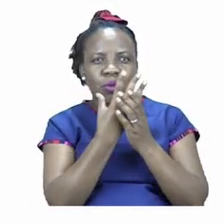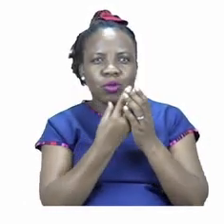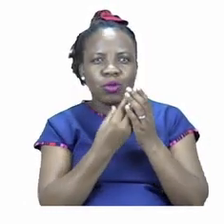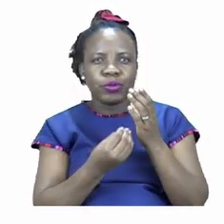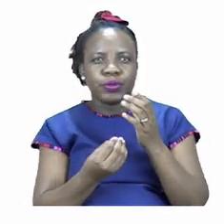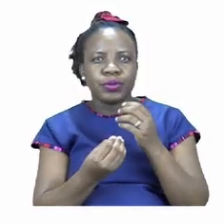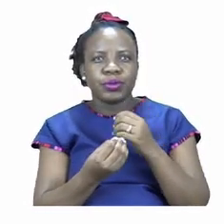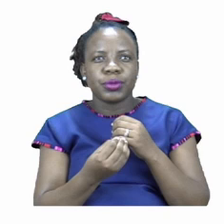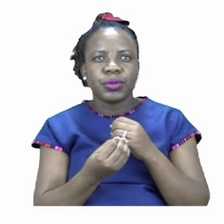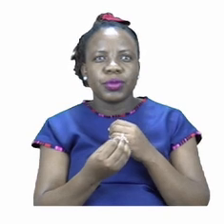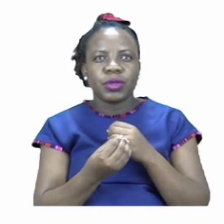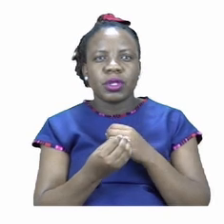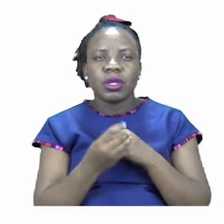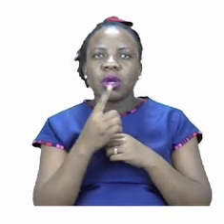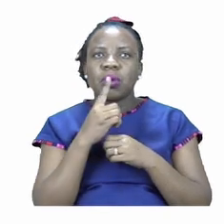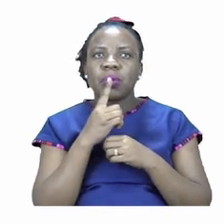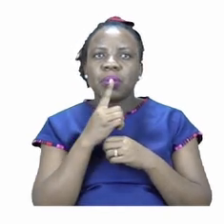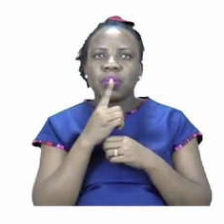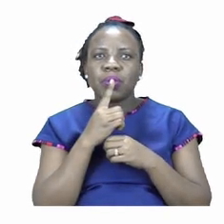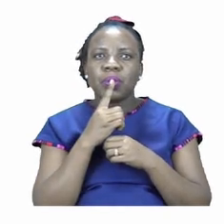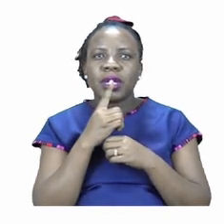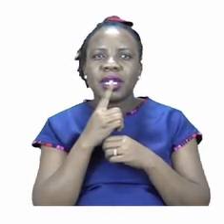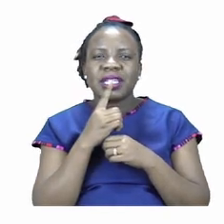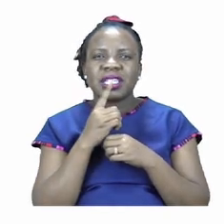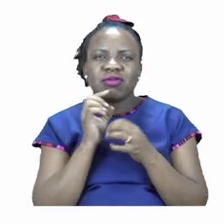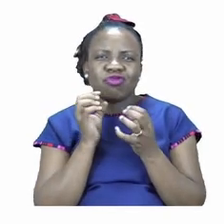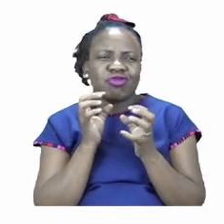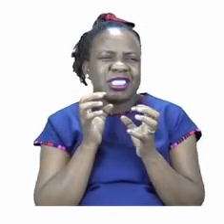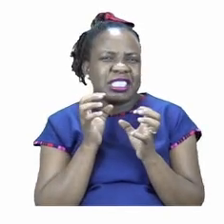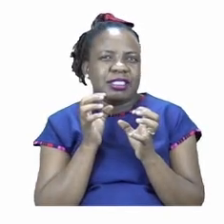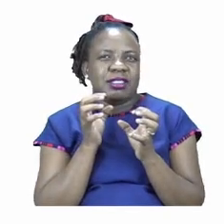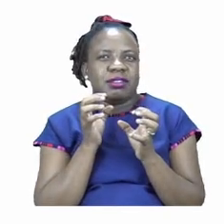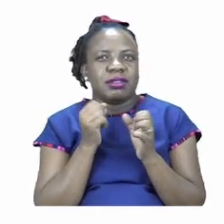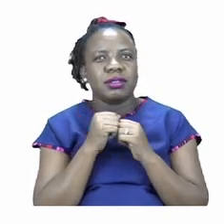autumn, hot, chilly,